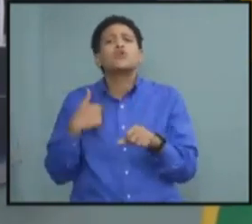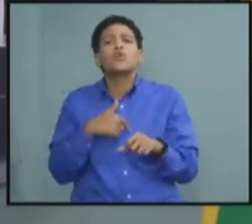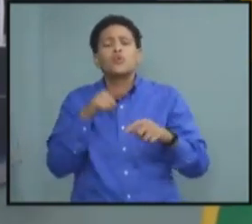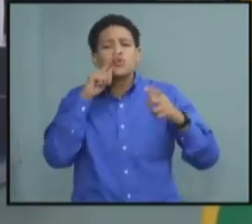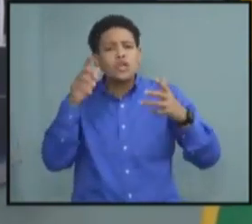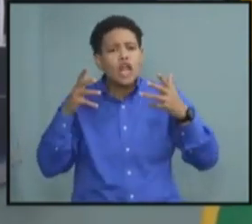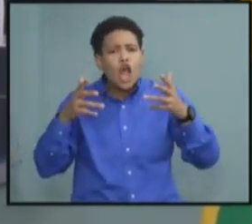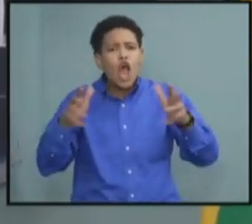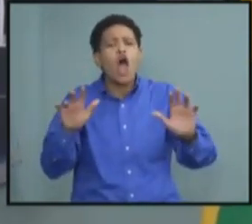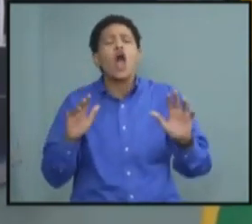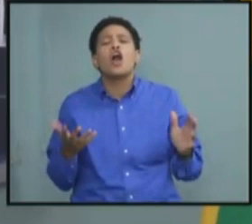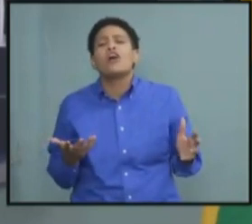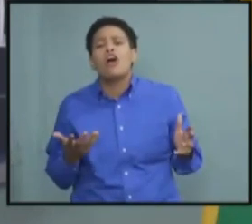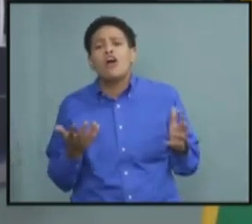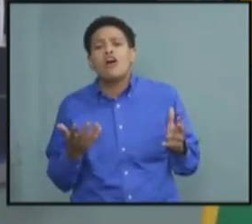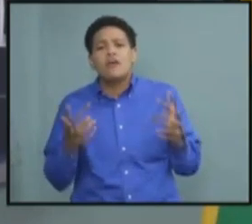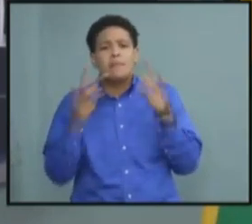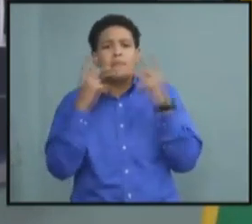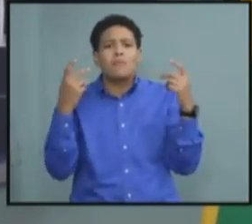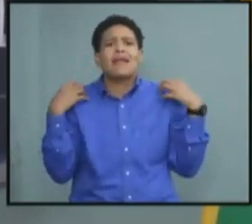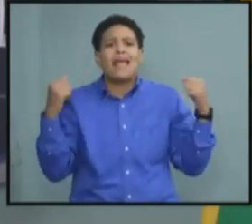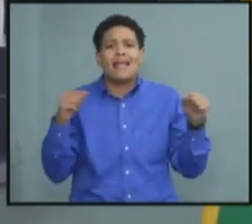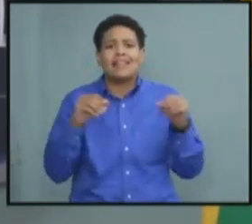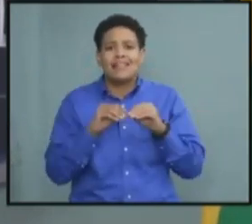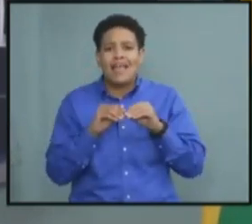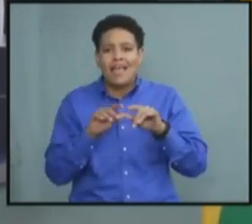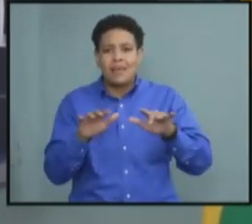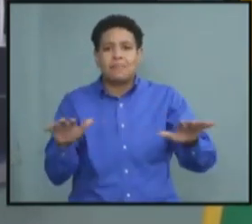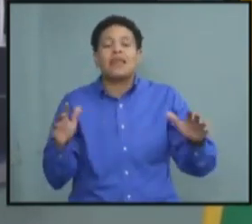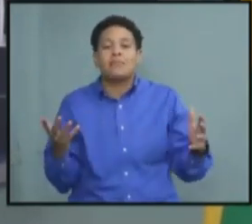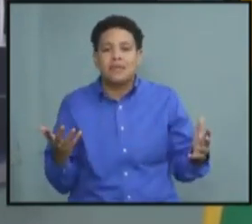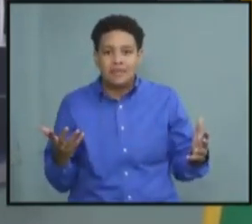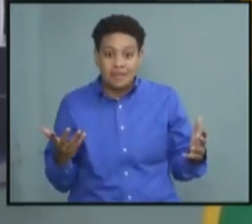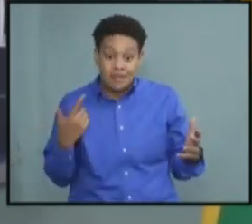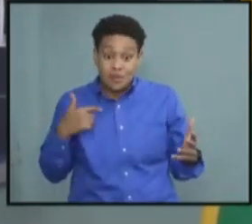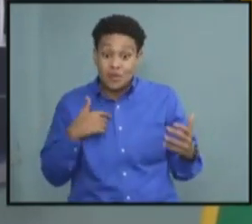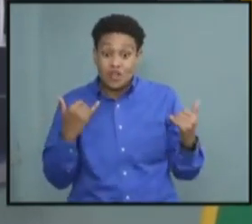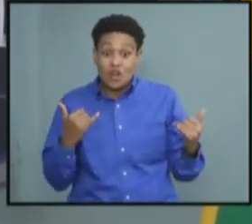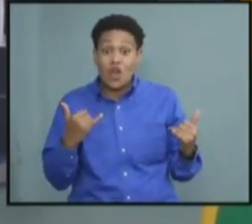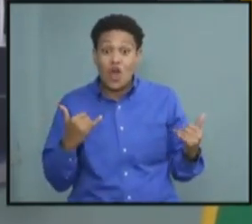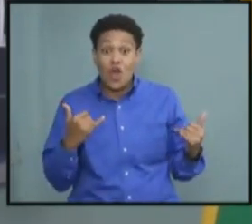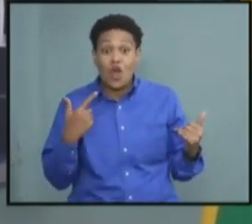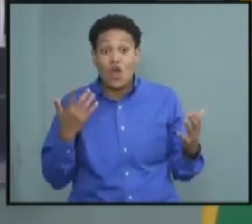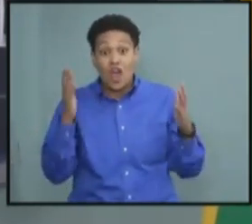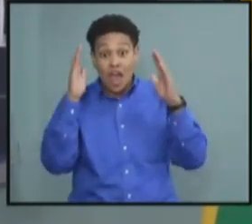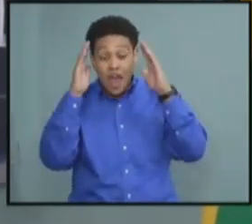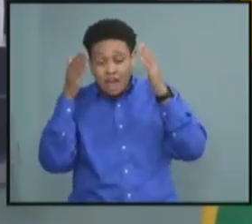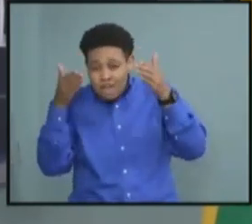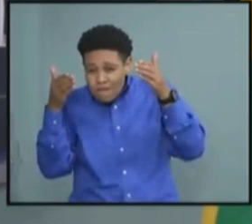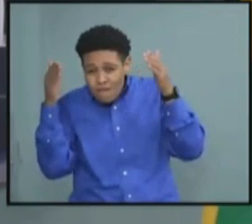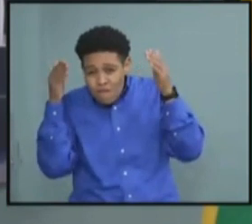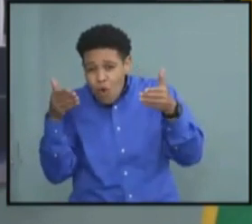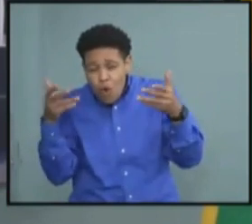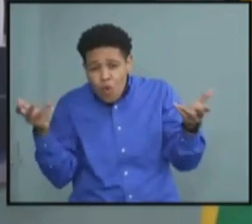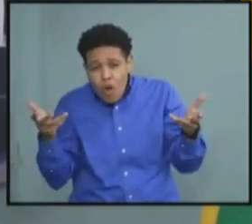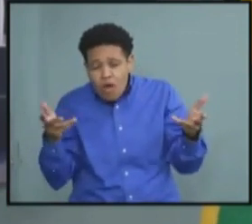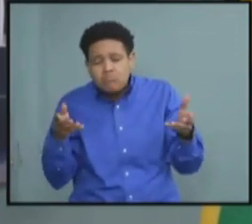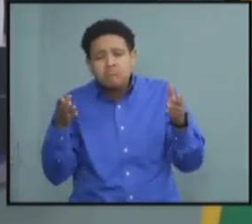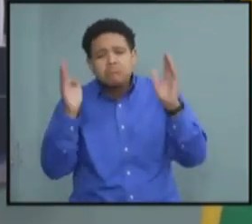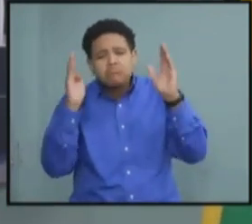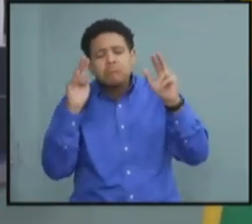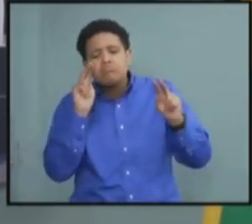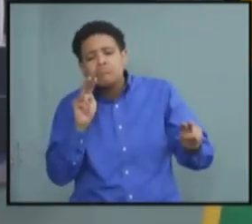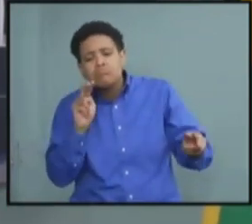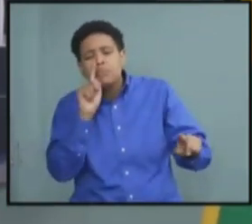conquer the public health epidemic. We are now turning our attention and focus to ensuring that